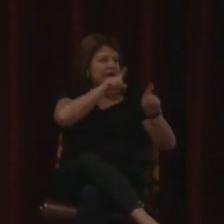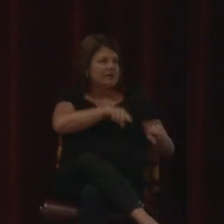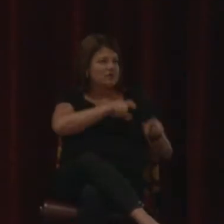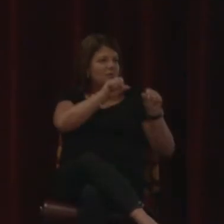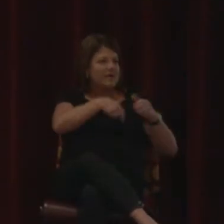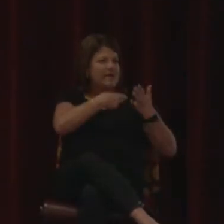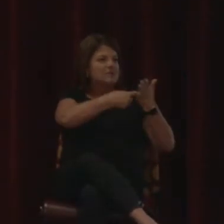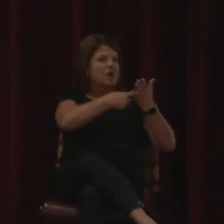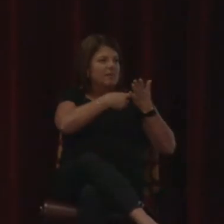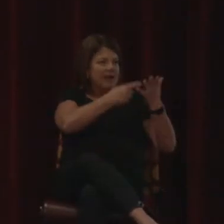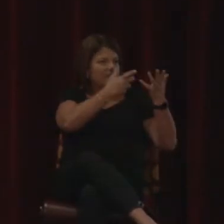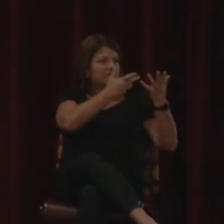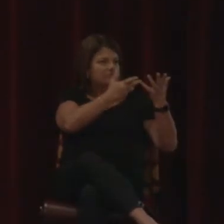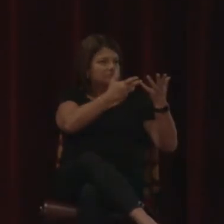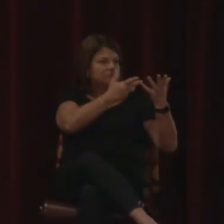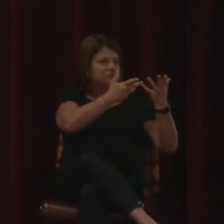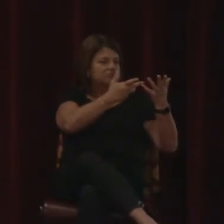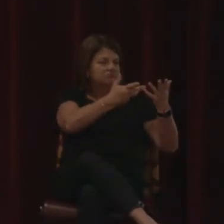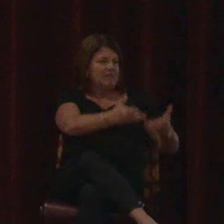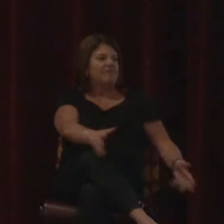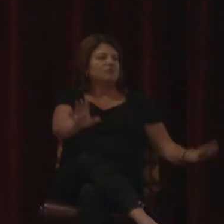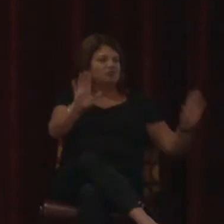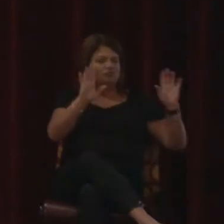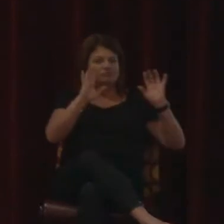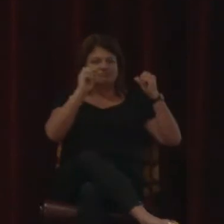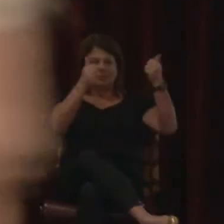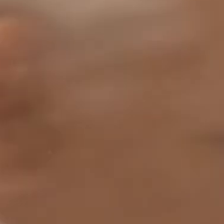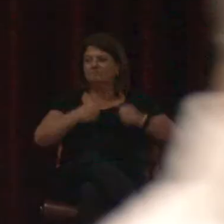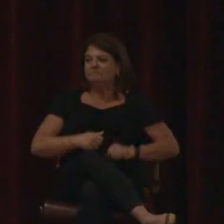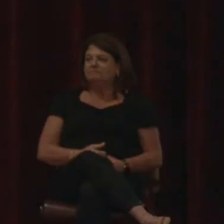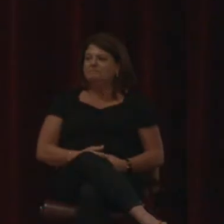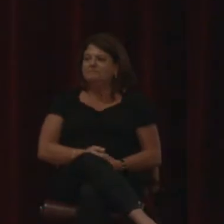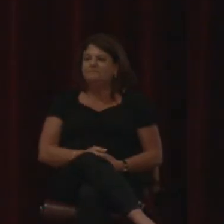about it And I like can look up before, some stuff for after you lunch. also. Okay.